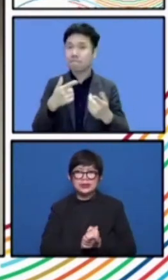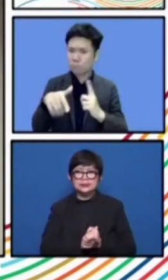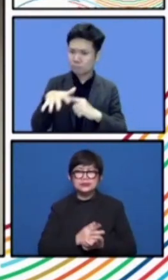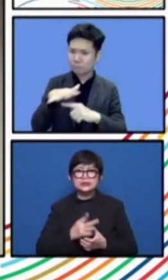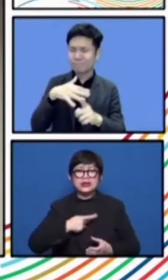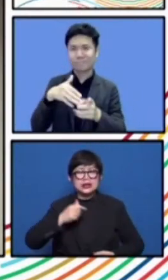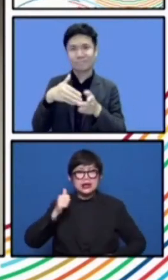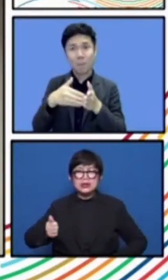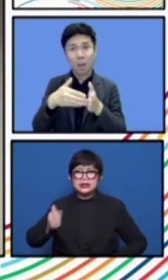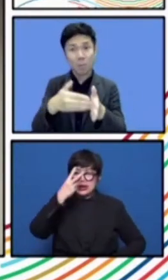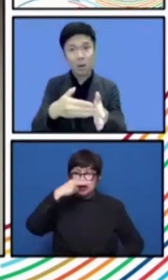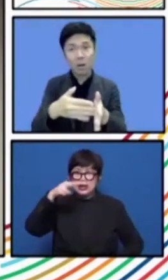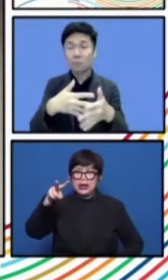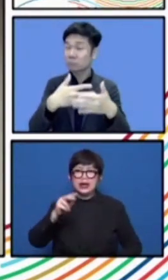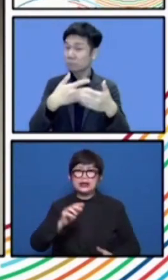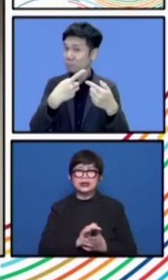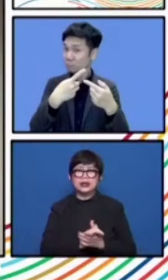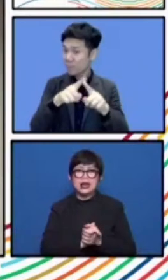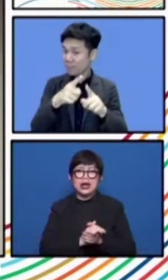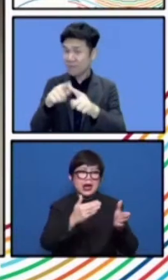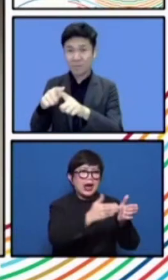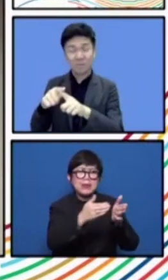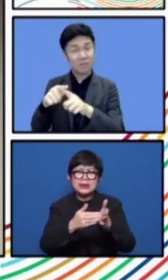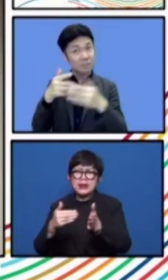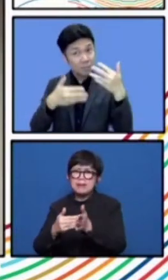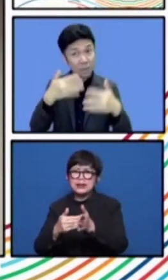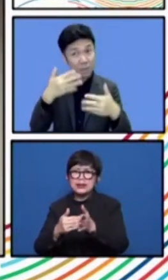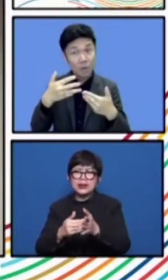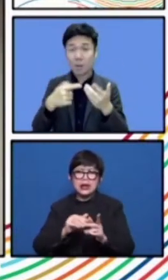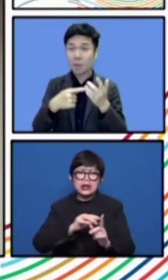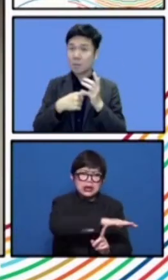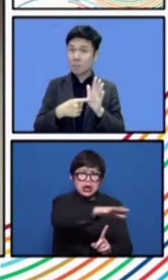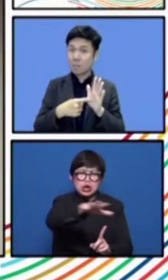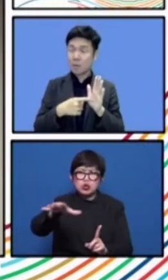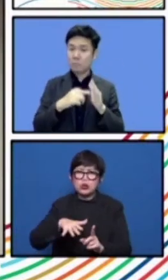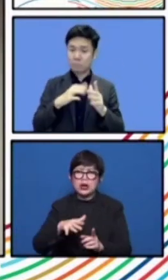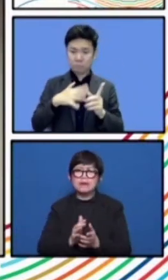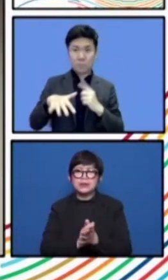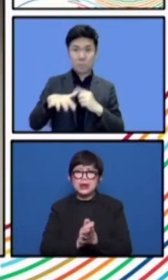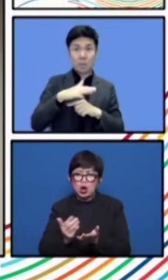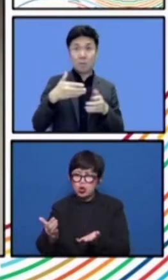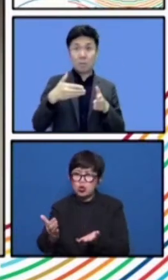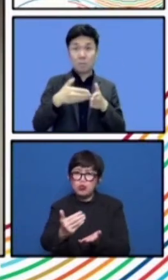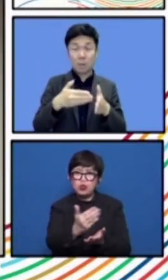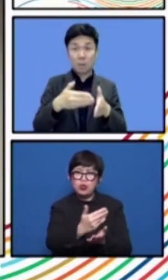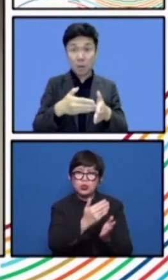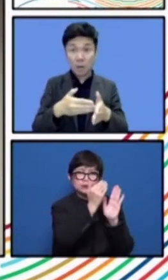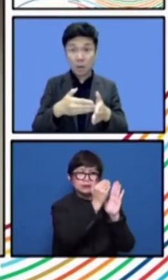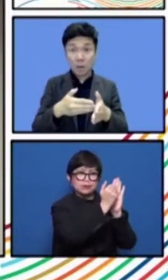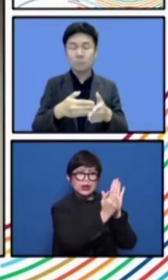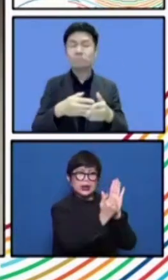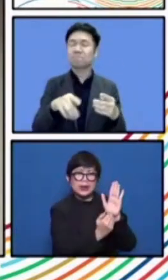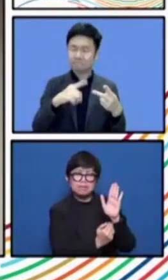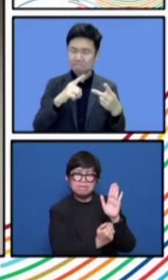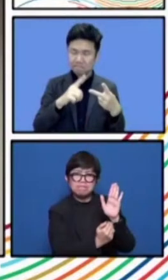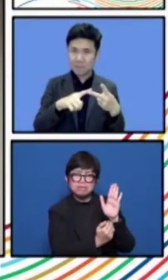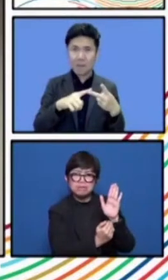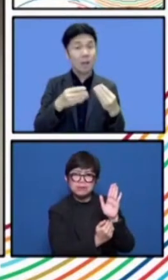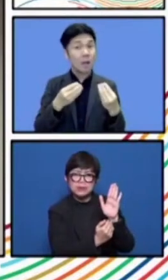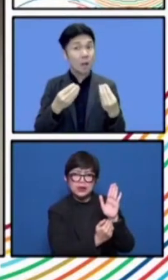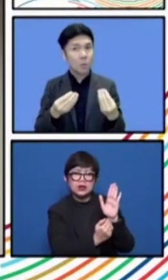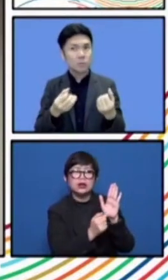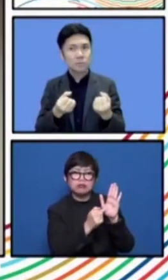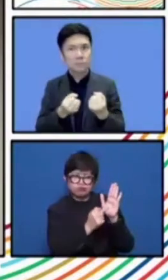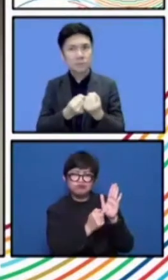the environment because it's only by collecting data on barriers in the environment that we and the supports that are needed by people with